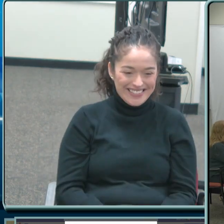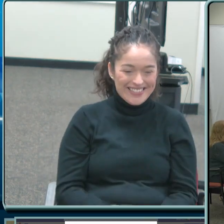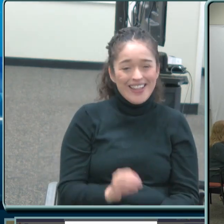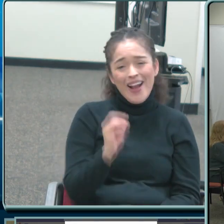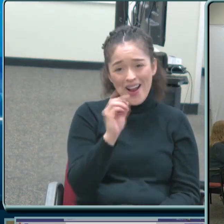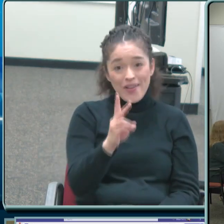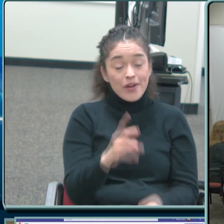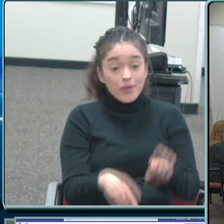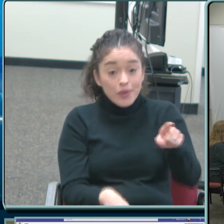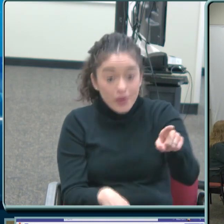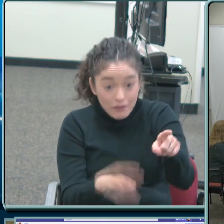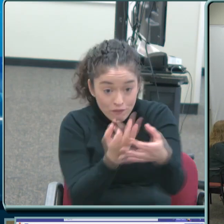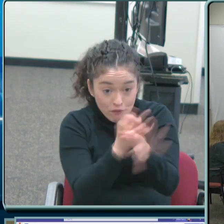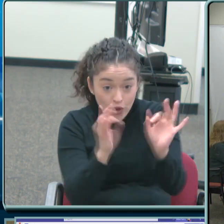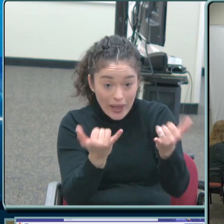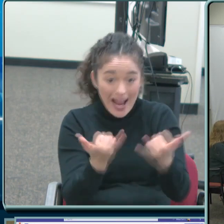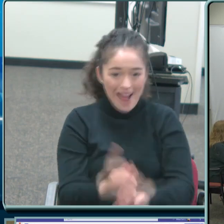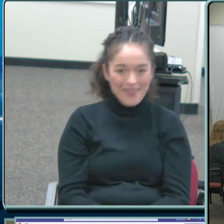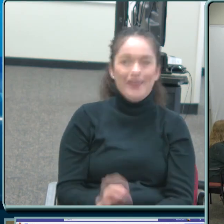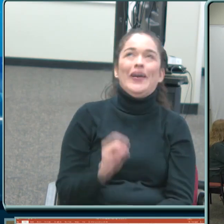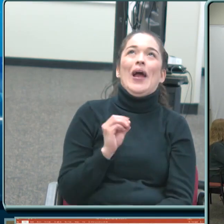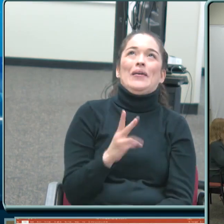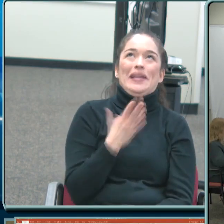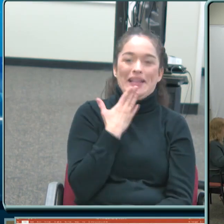thank I you. think you're free now. Thank you.